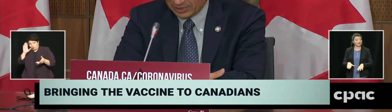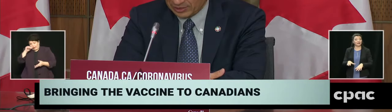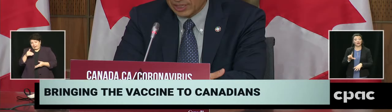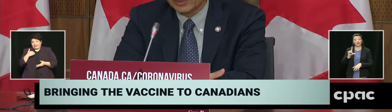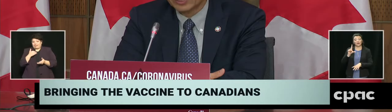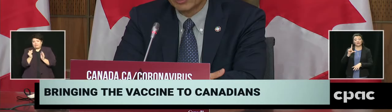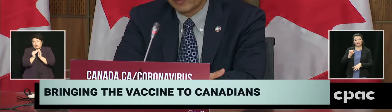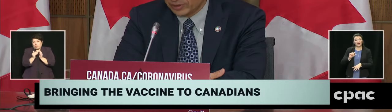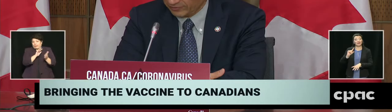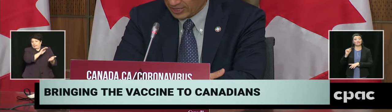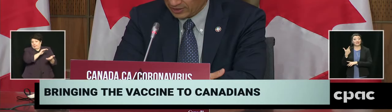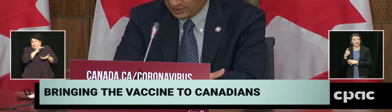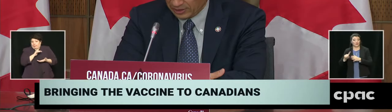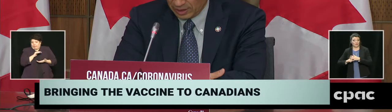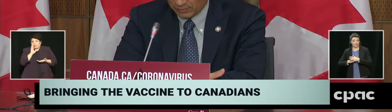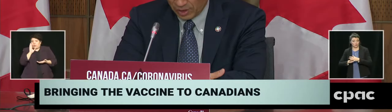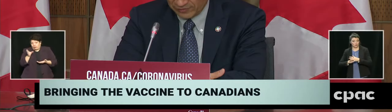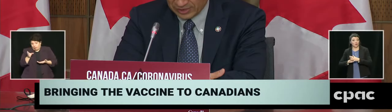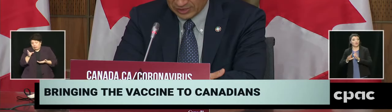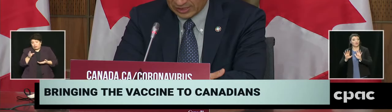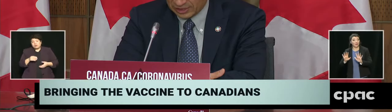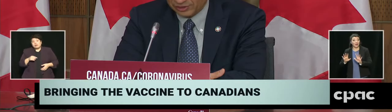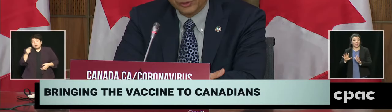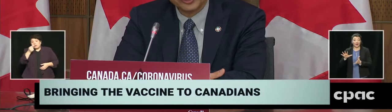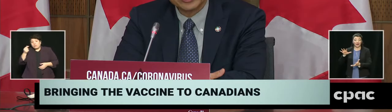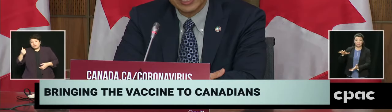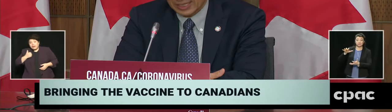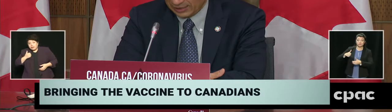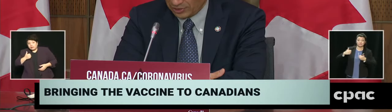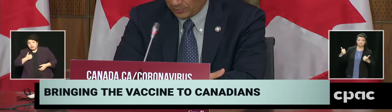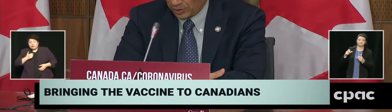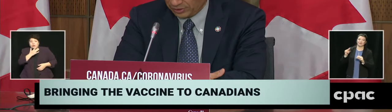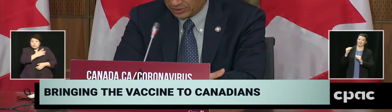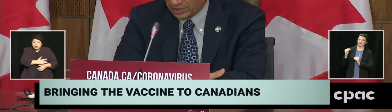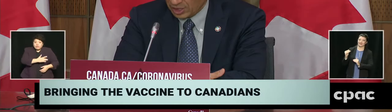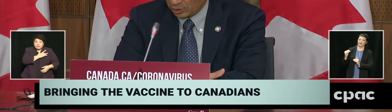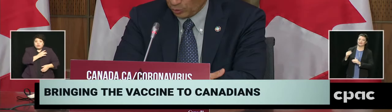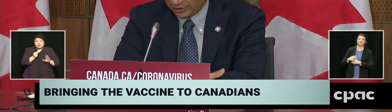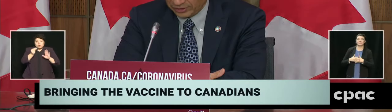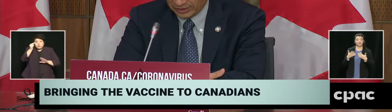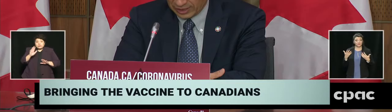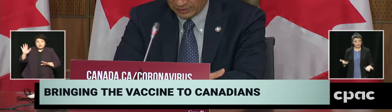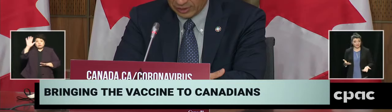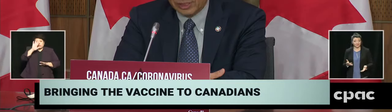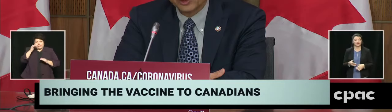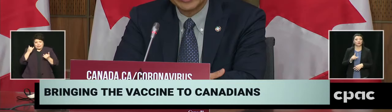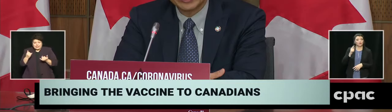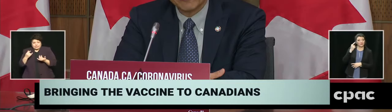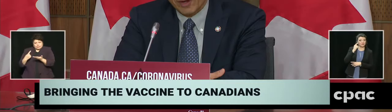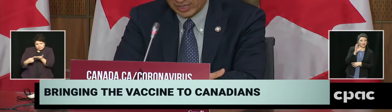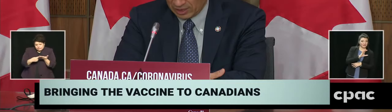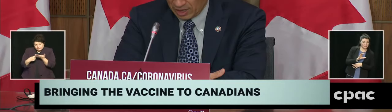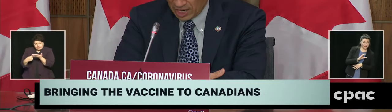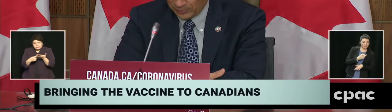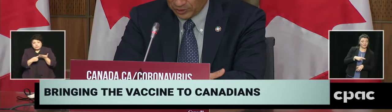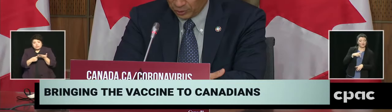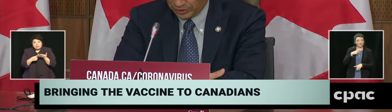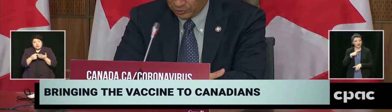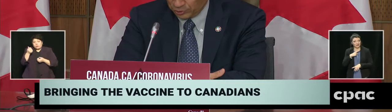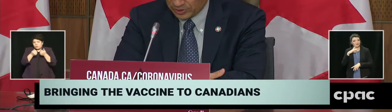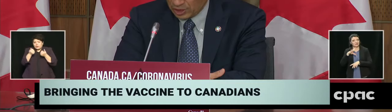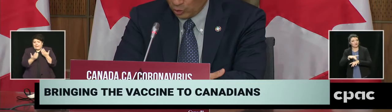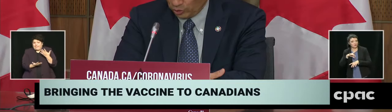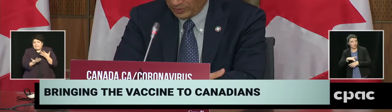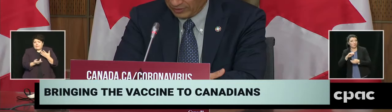In the meantime, the Government of Canada, provinces and territories, and other partners are working together to identify